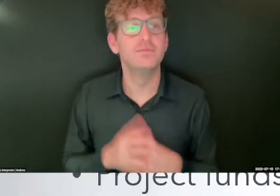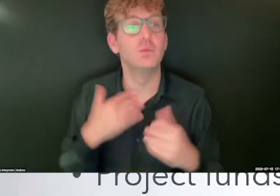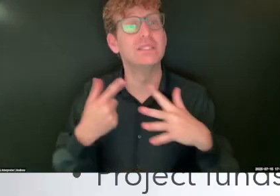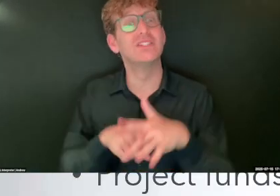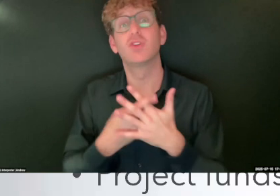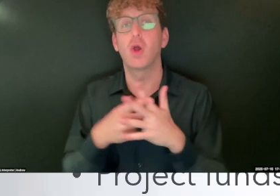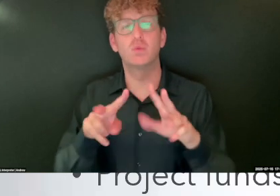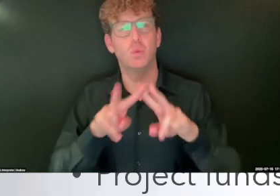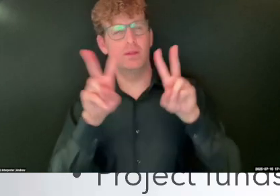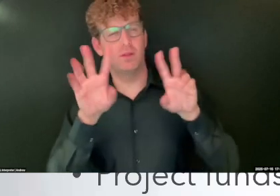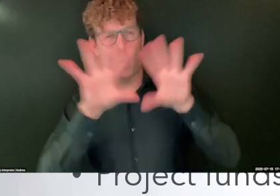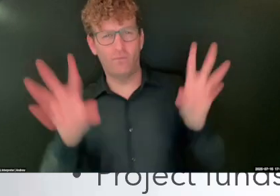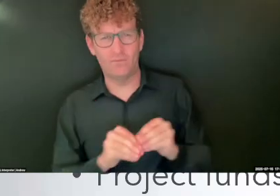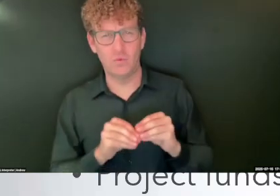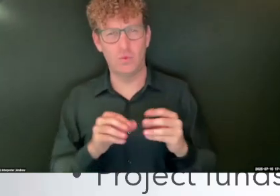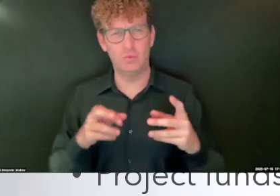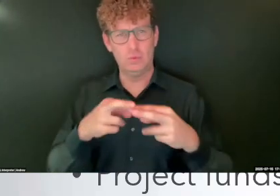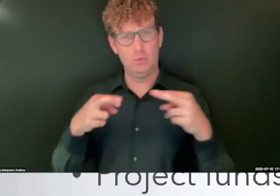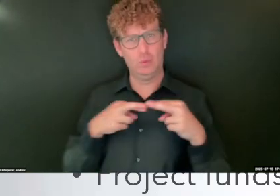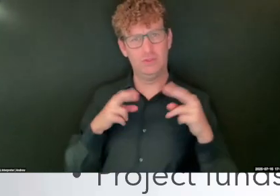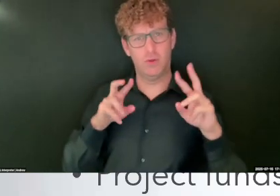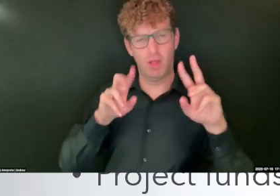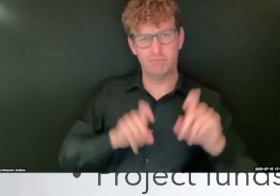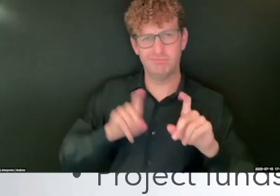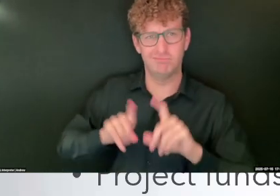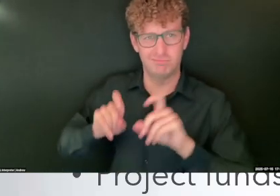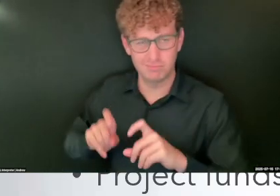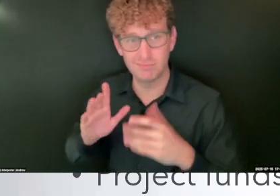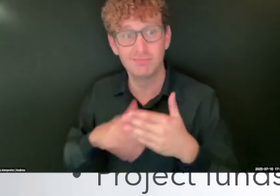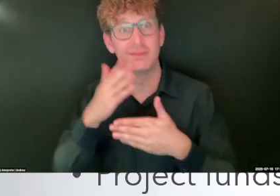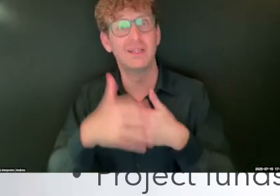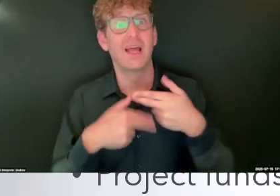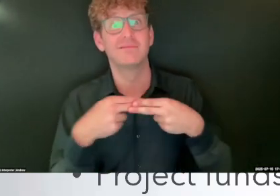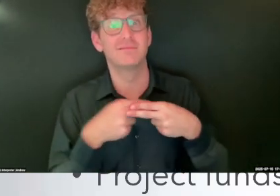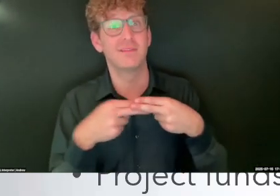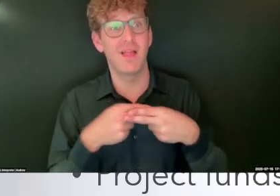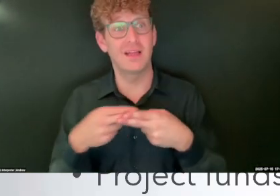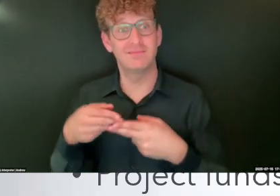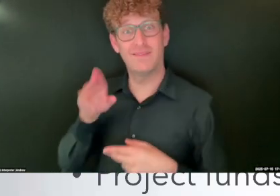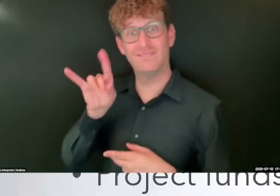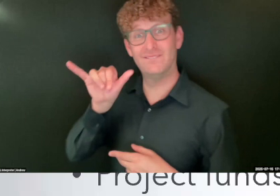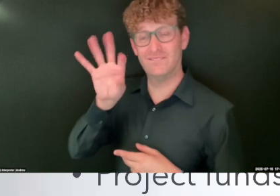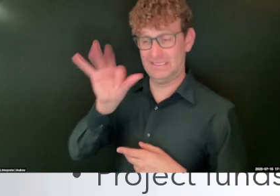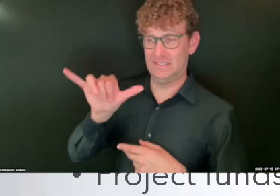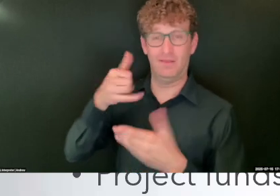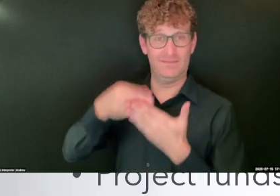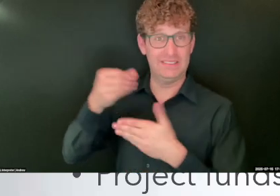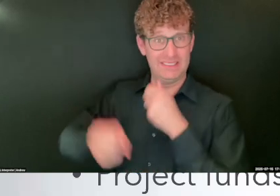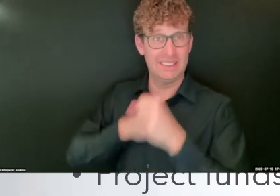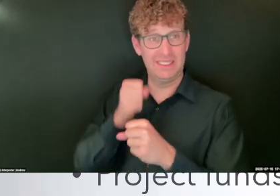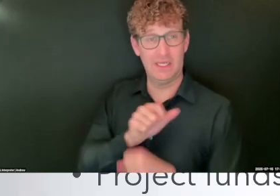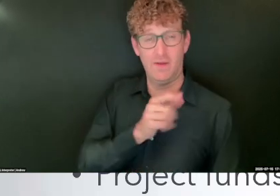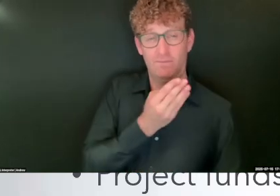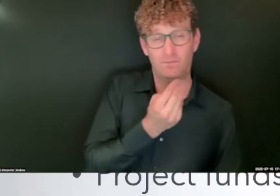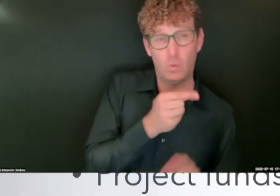Since fiscal year 2014 to 15, the regional pilot project's $23.9 million has funded